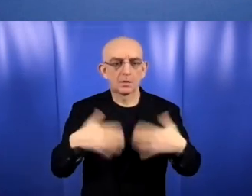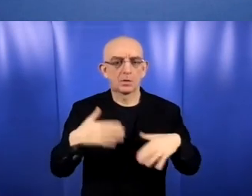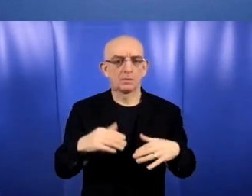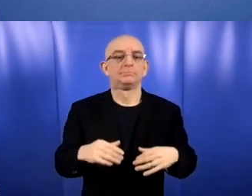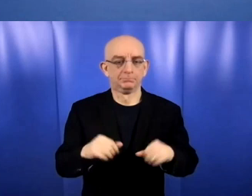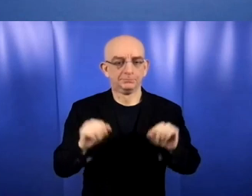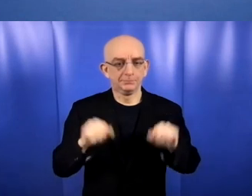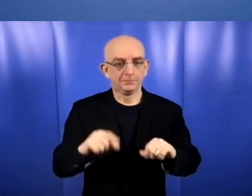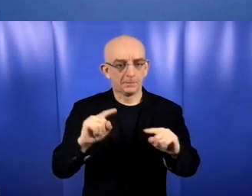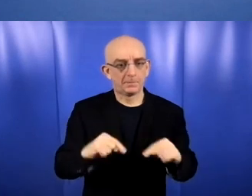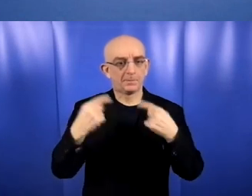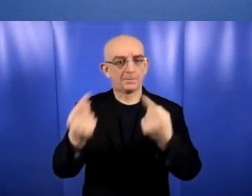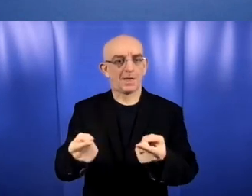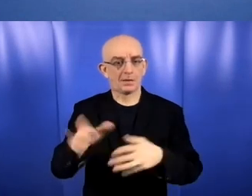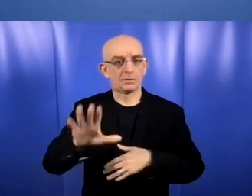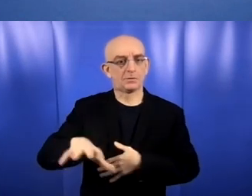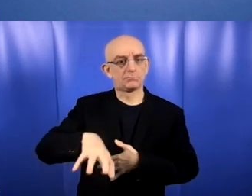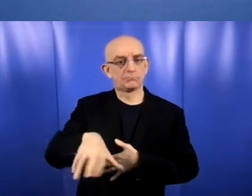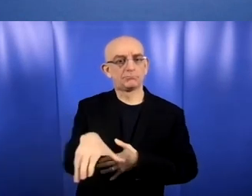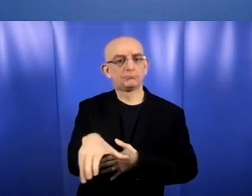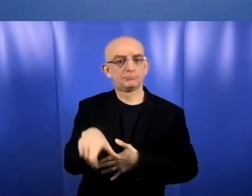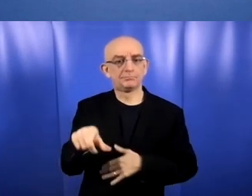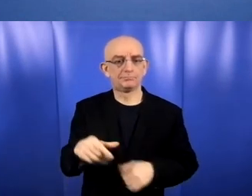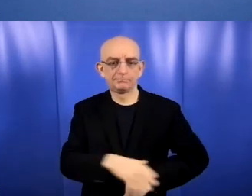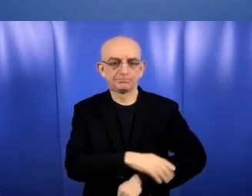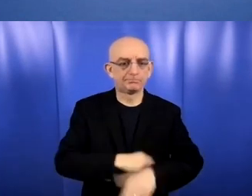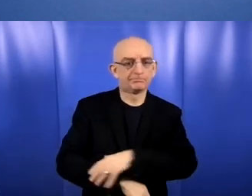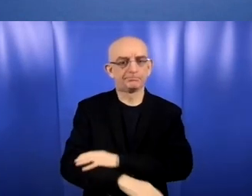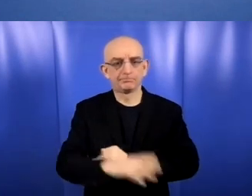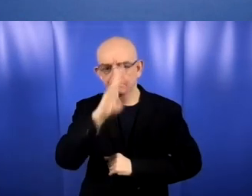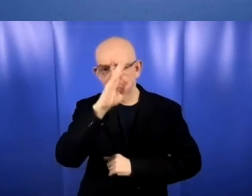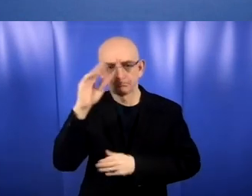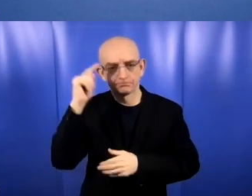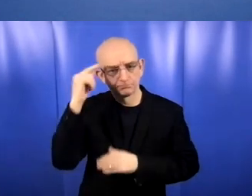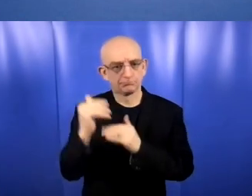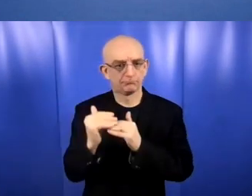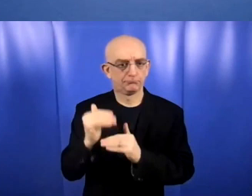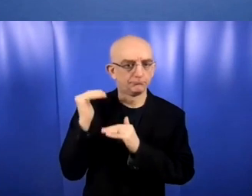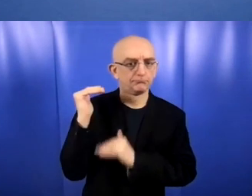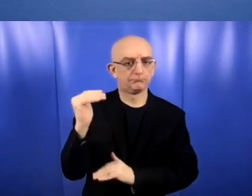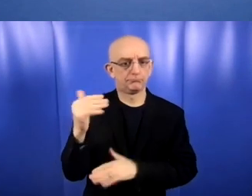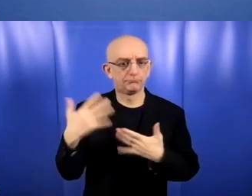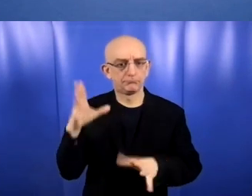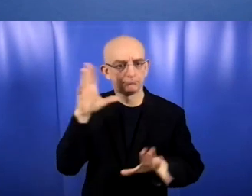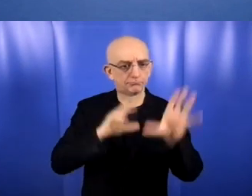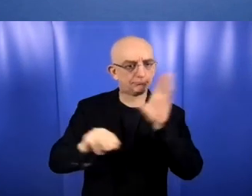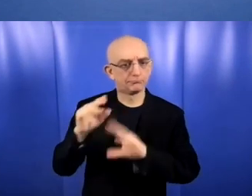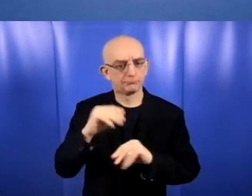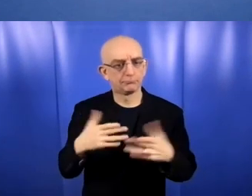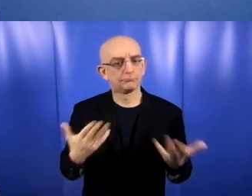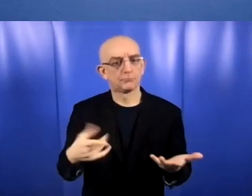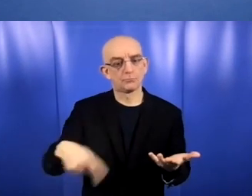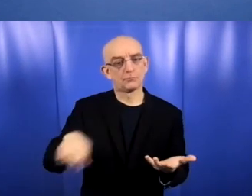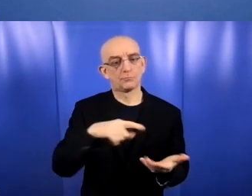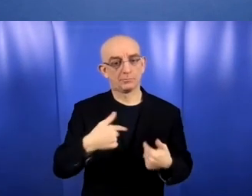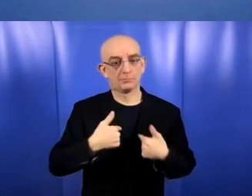So many of the graduates I taught are now back in their home countries. And I suppose what I wanted to